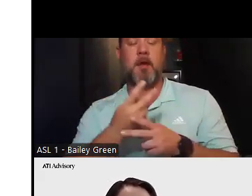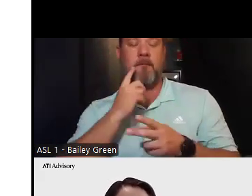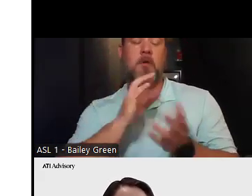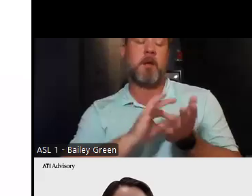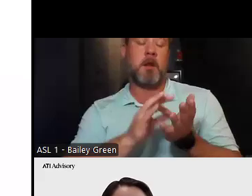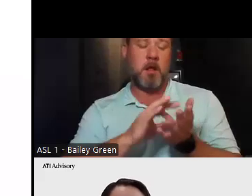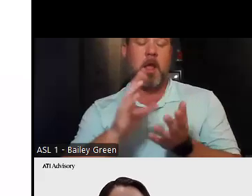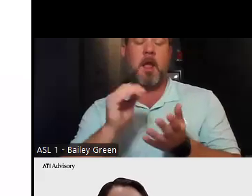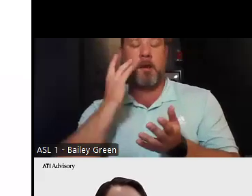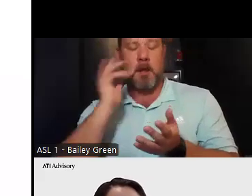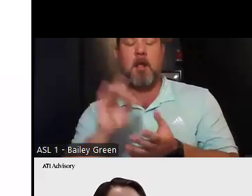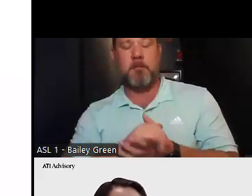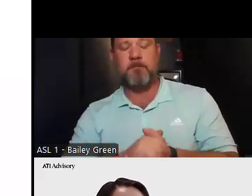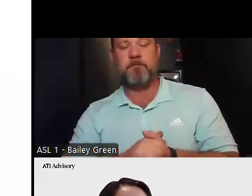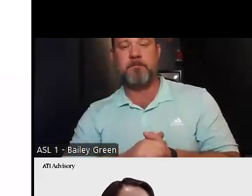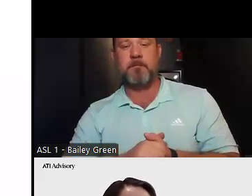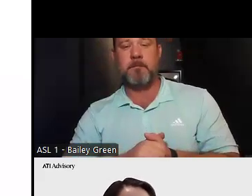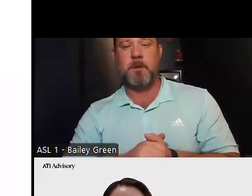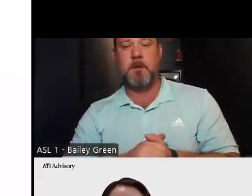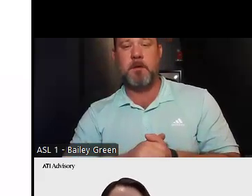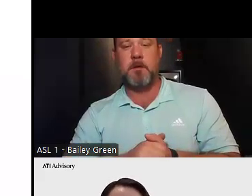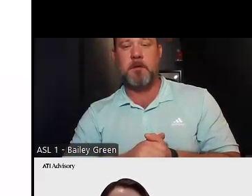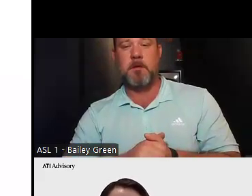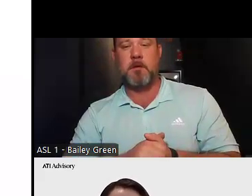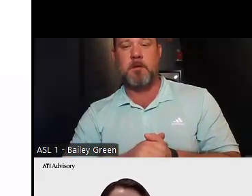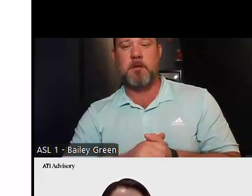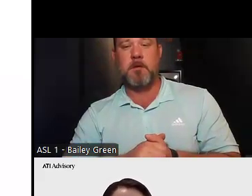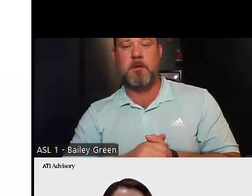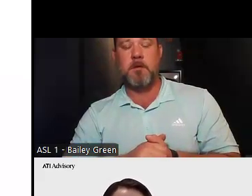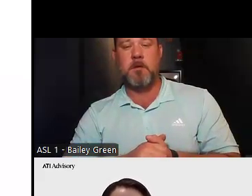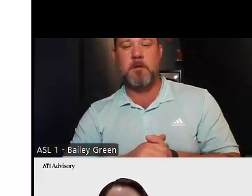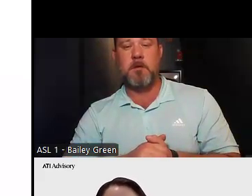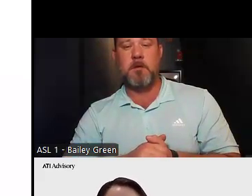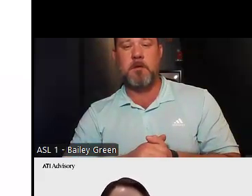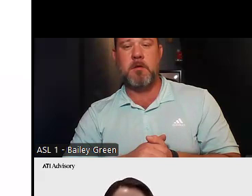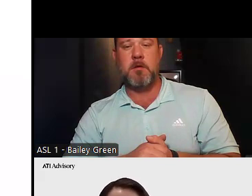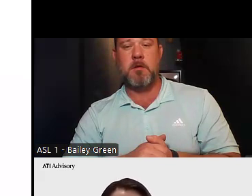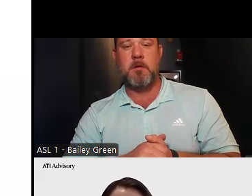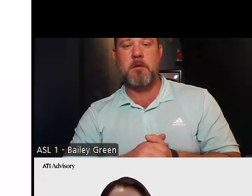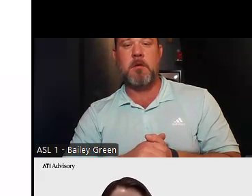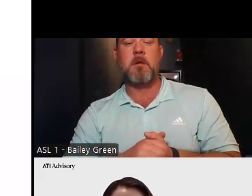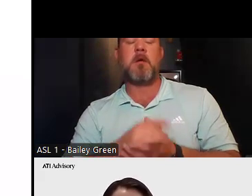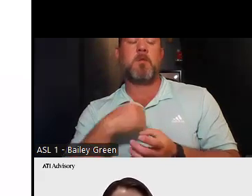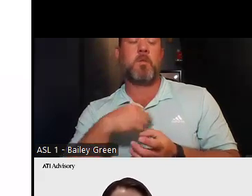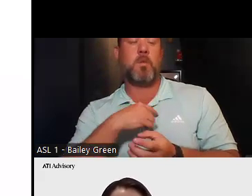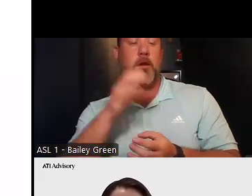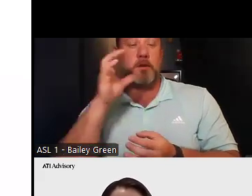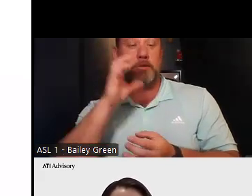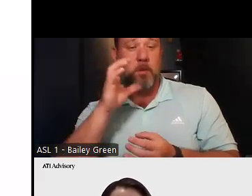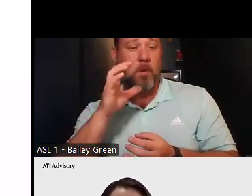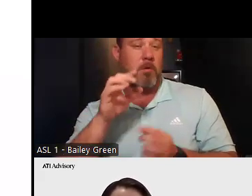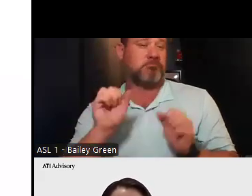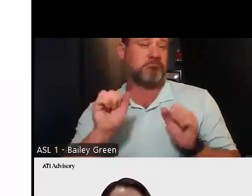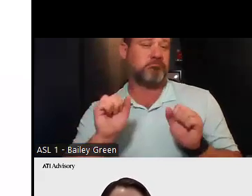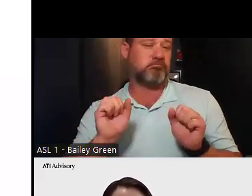potentially including for Medicare and potentially Medicaid spending. And so as we were exploring the feasibility of